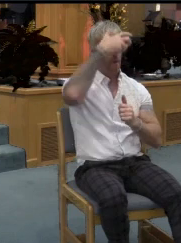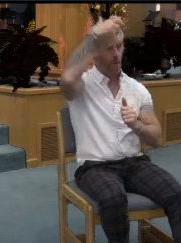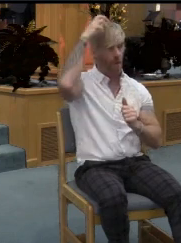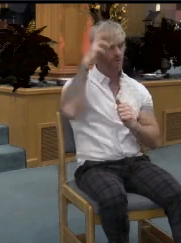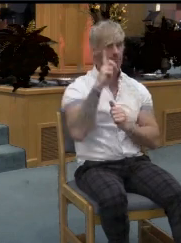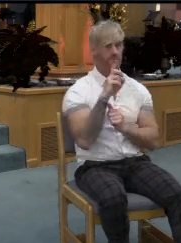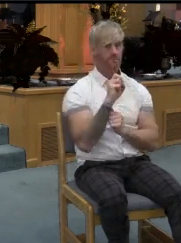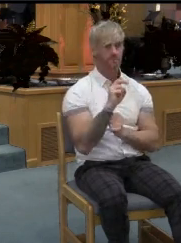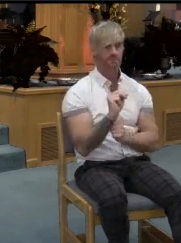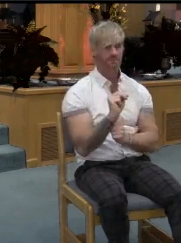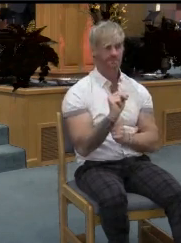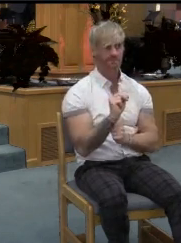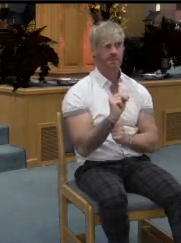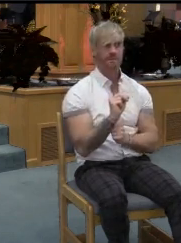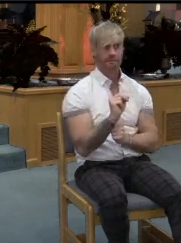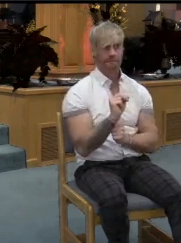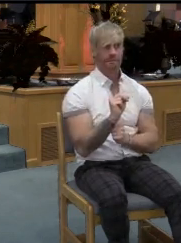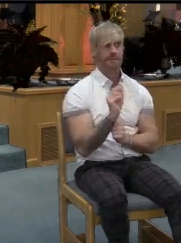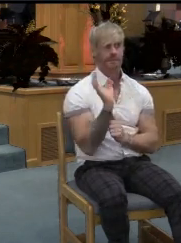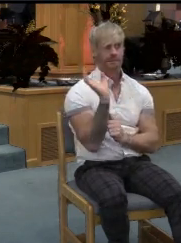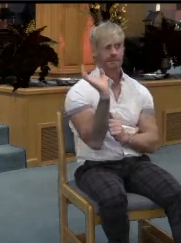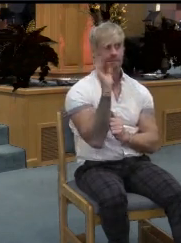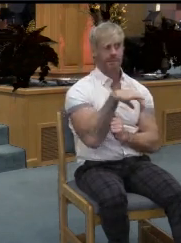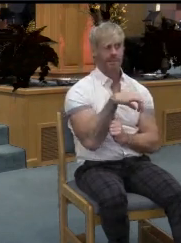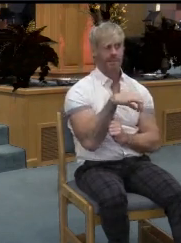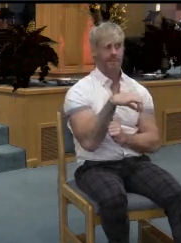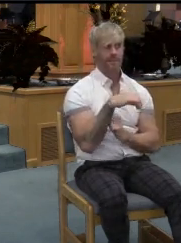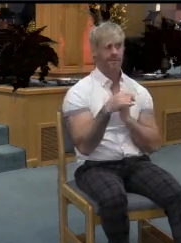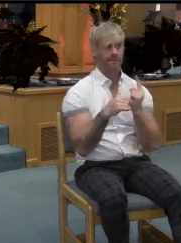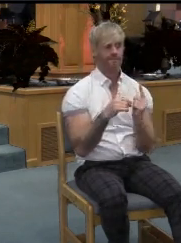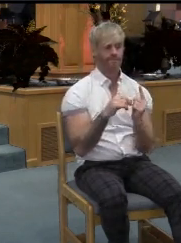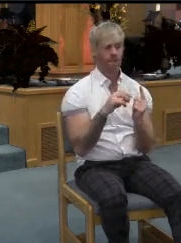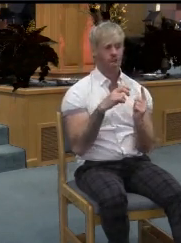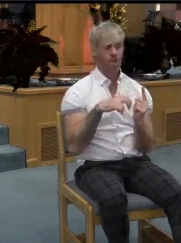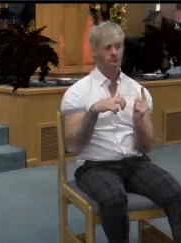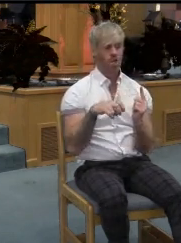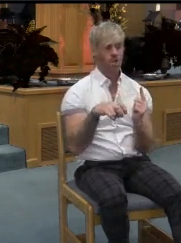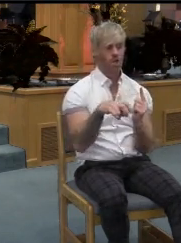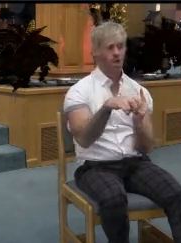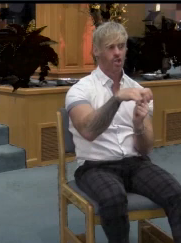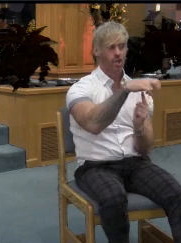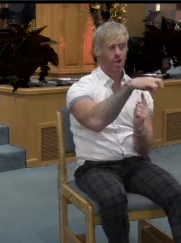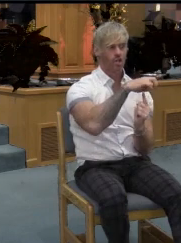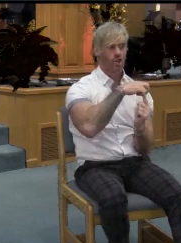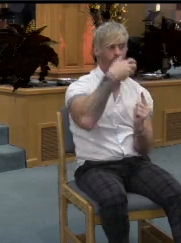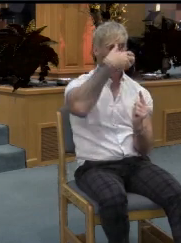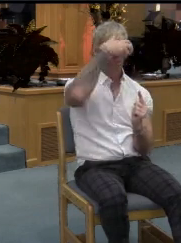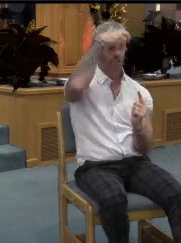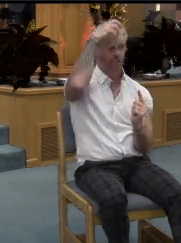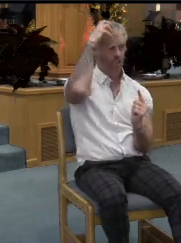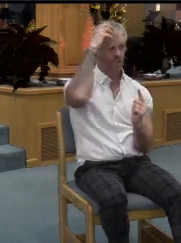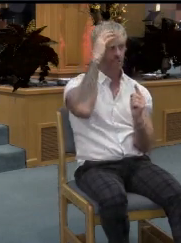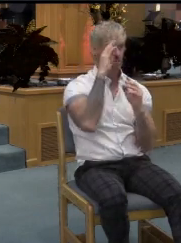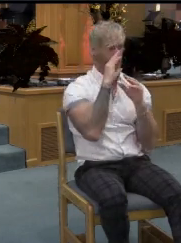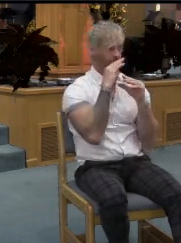That's strange, isn't it? You find yourself surrounded by lions who are just grinning at you.